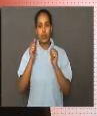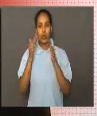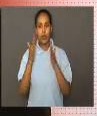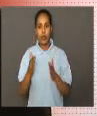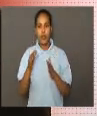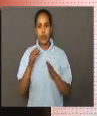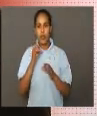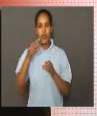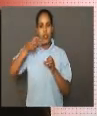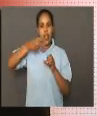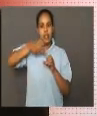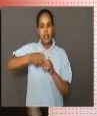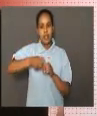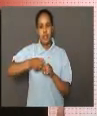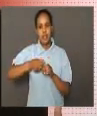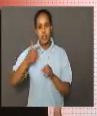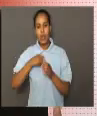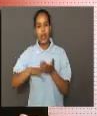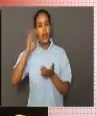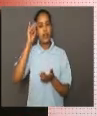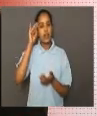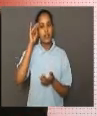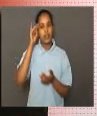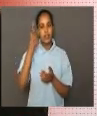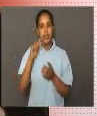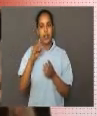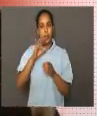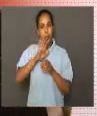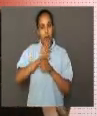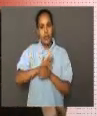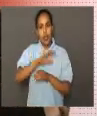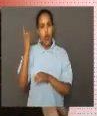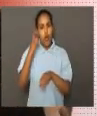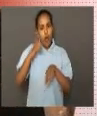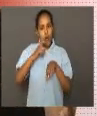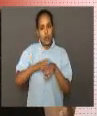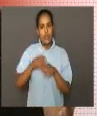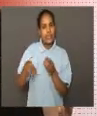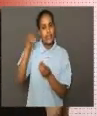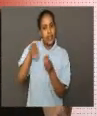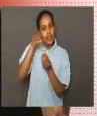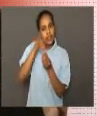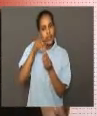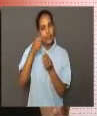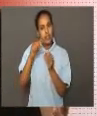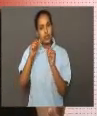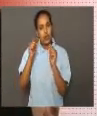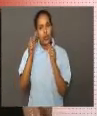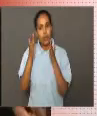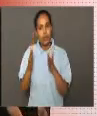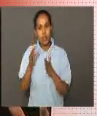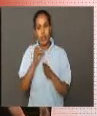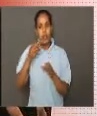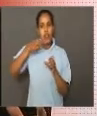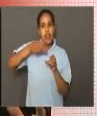solubility of gases. We learned that pressure always increases the solubility